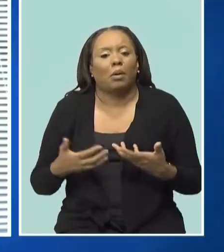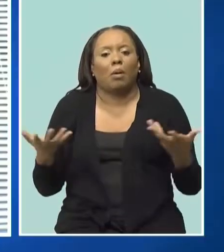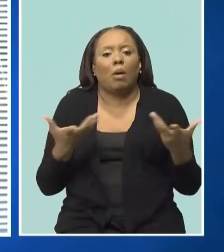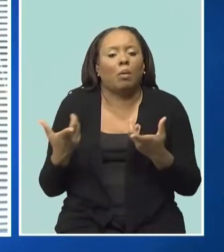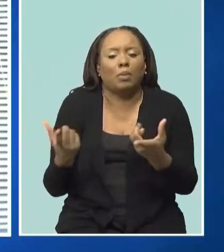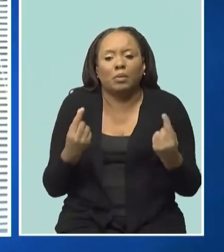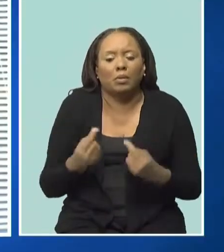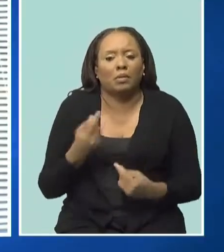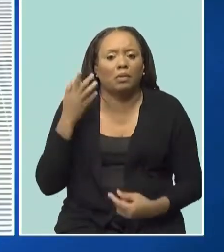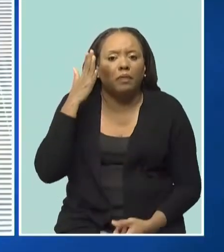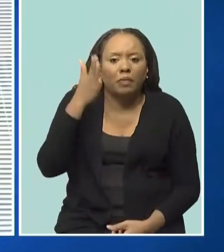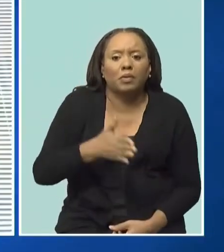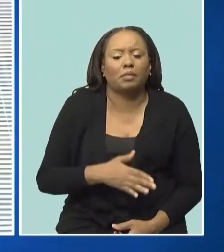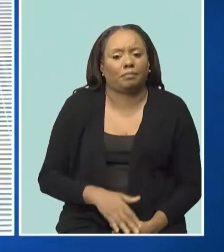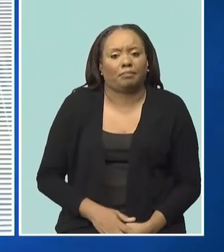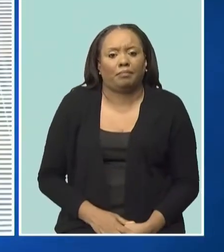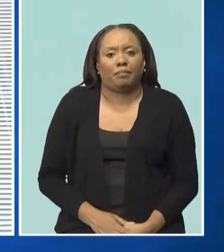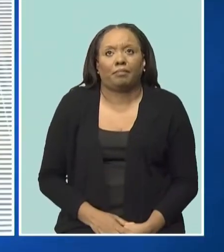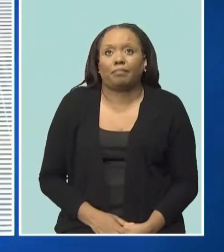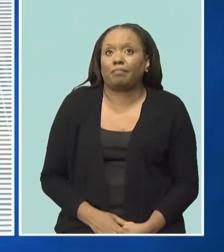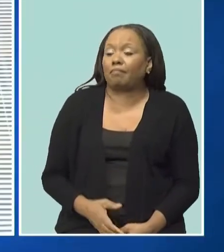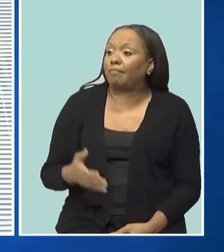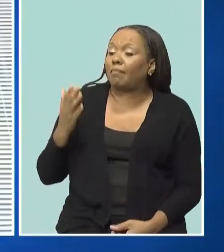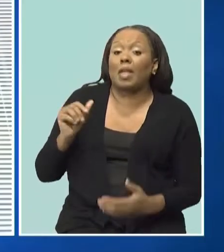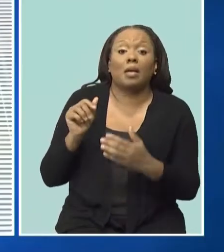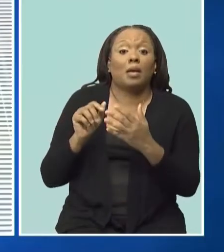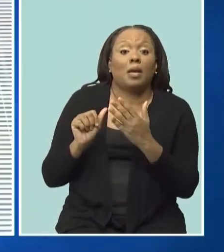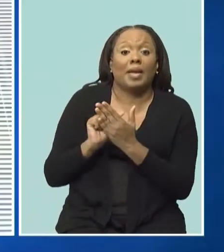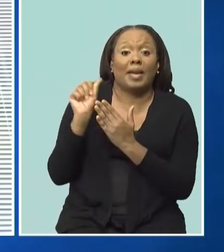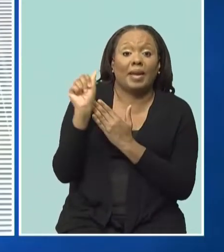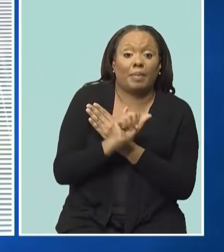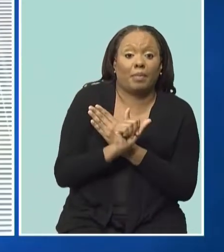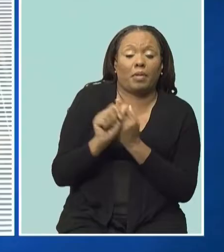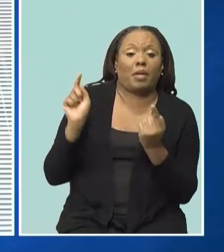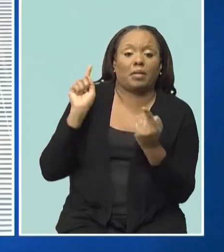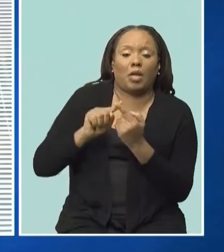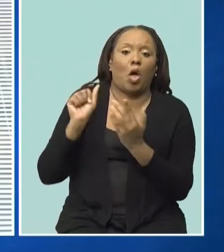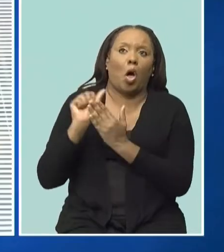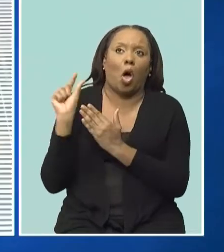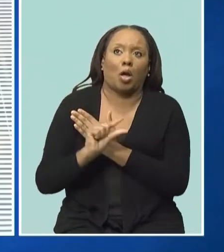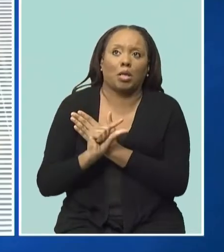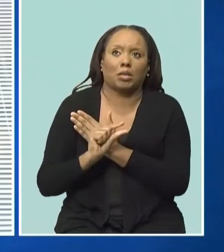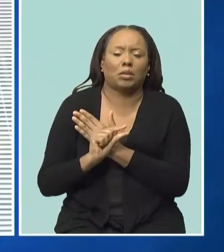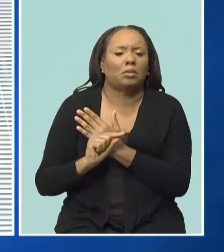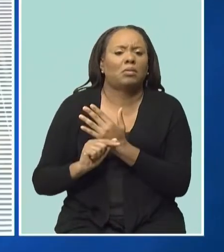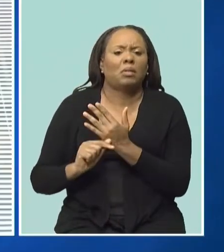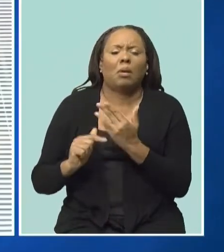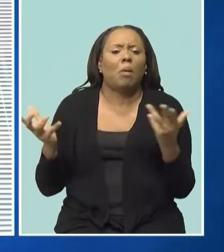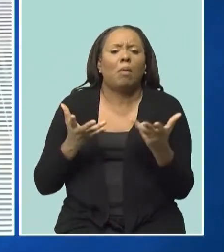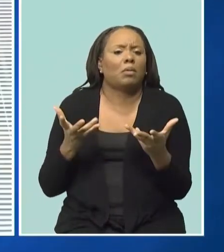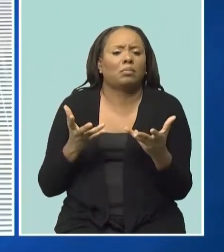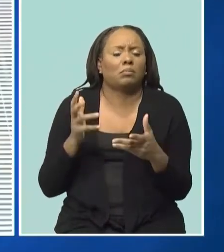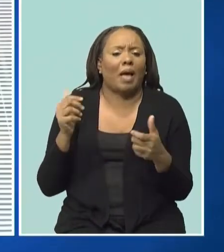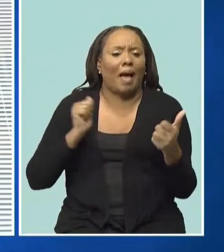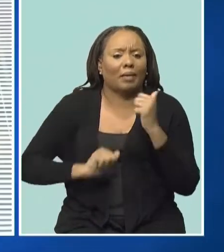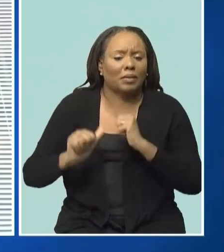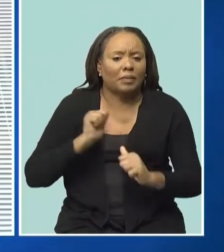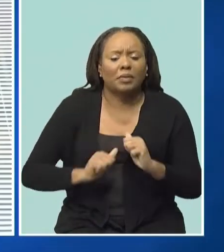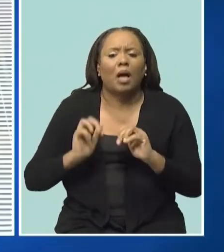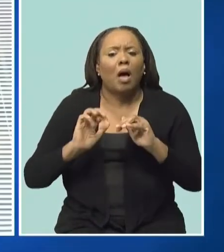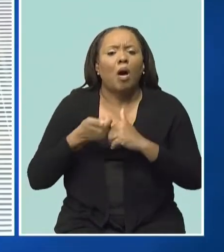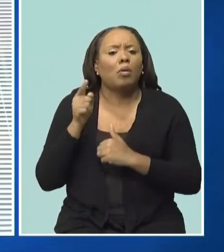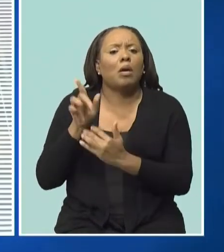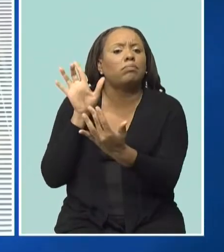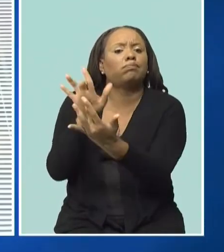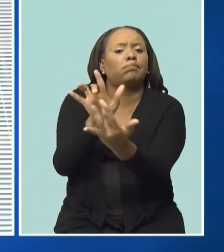future? It's a long season running from April to August, and so can you give us a sense of some of the activities and how you're reaching out into the